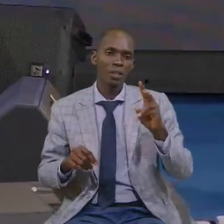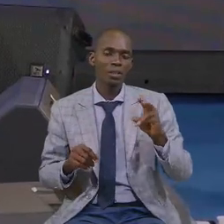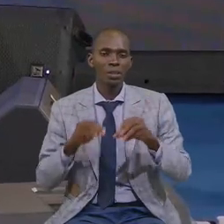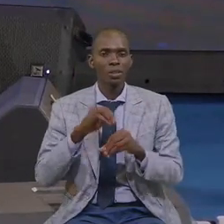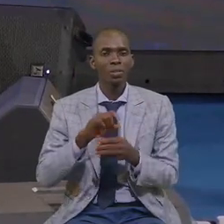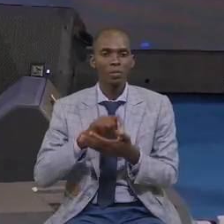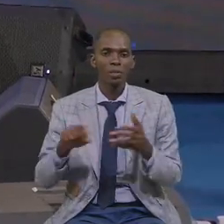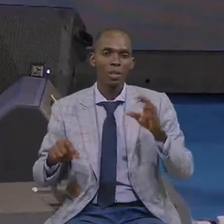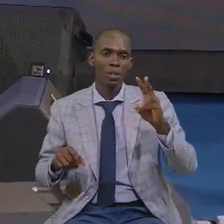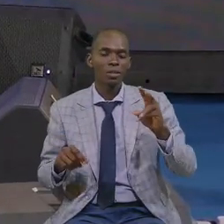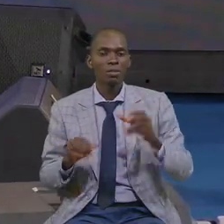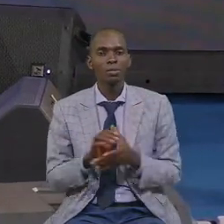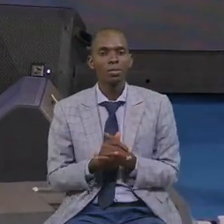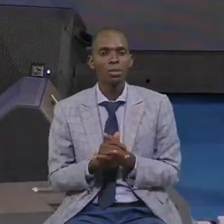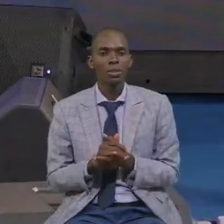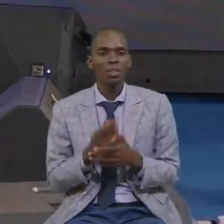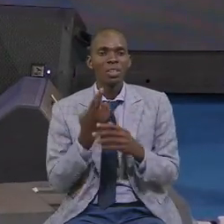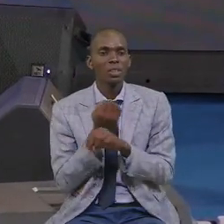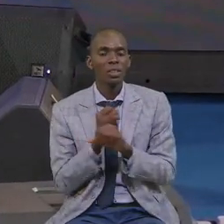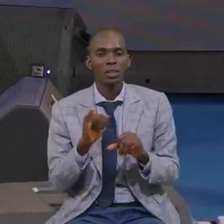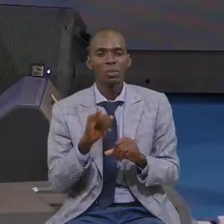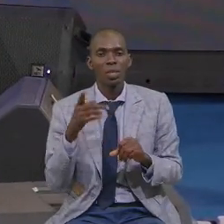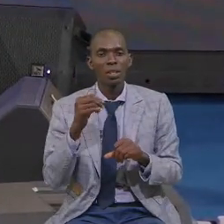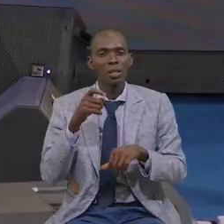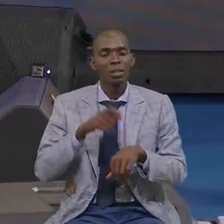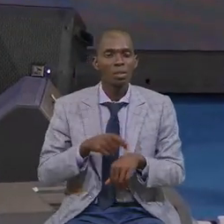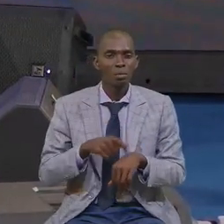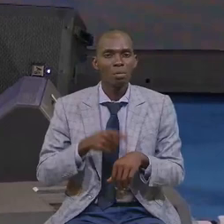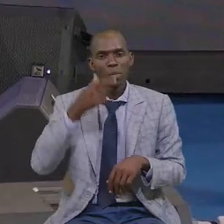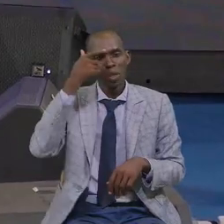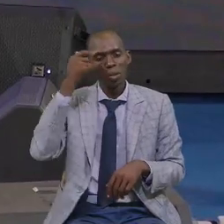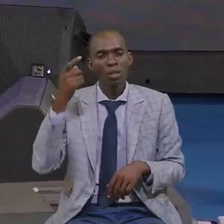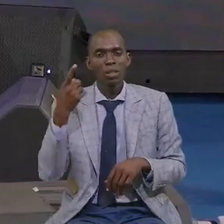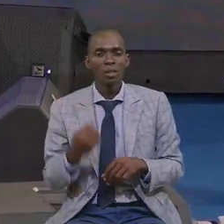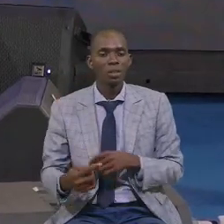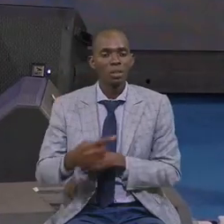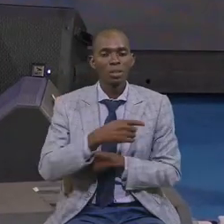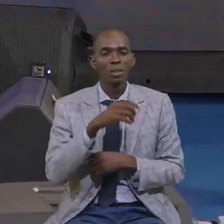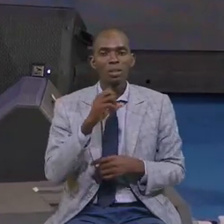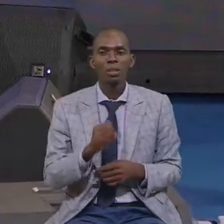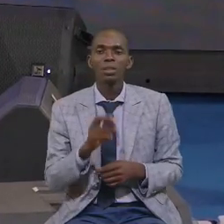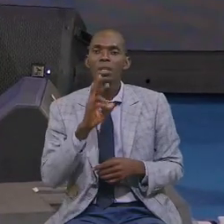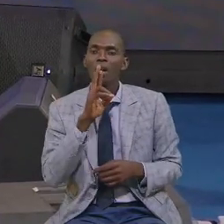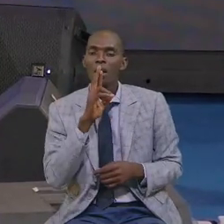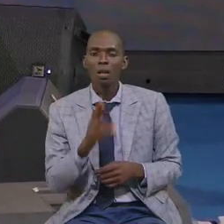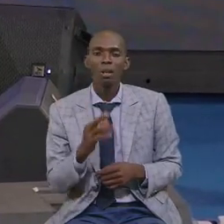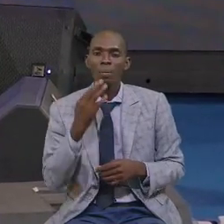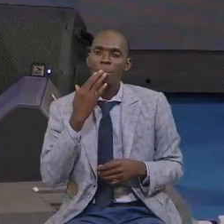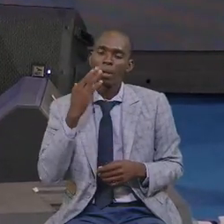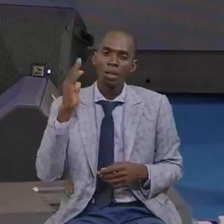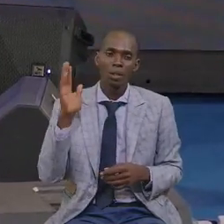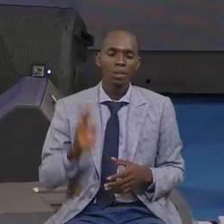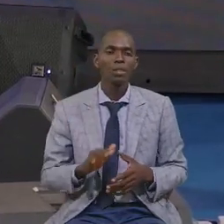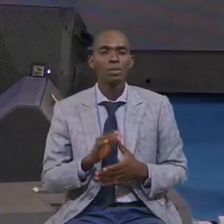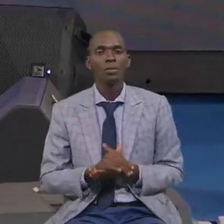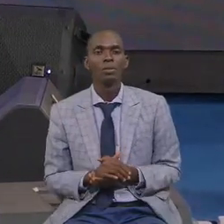verse 16, redeeming the time because the days